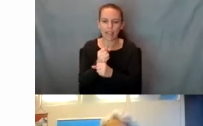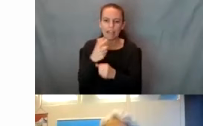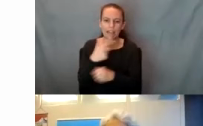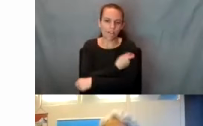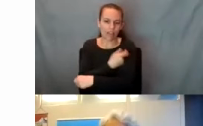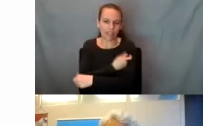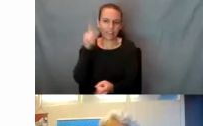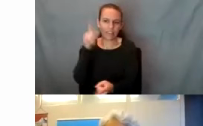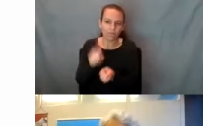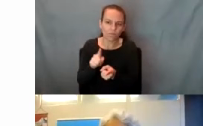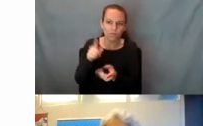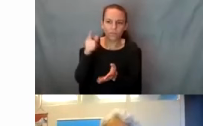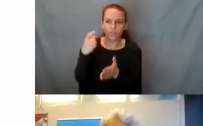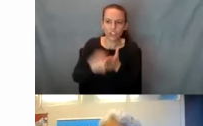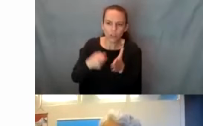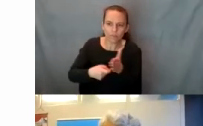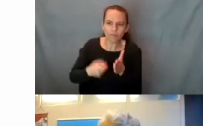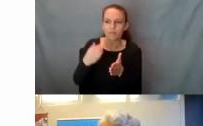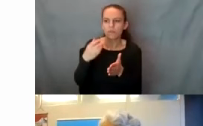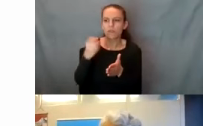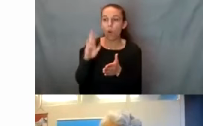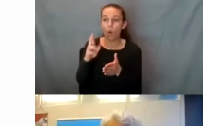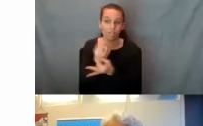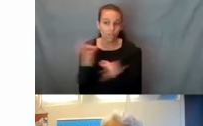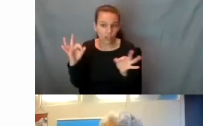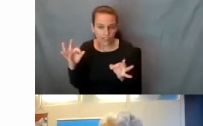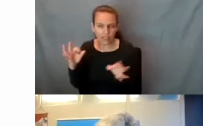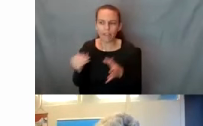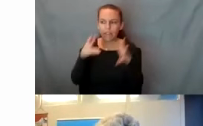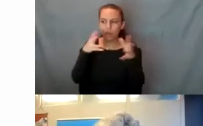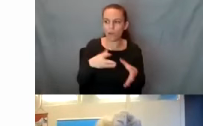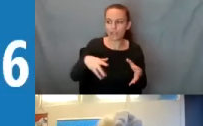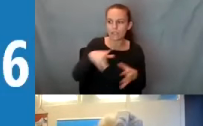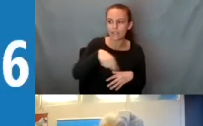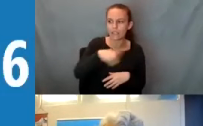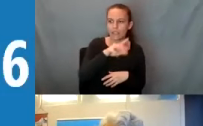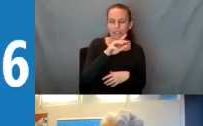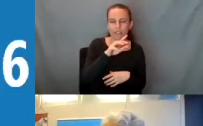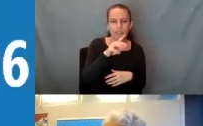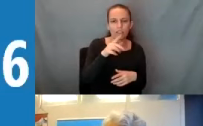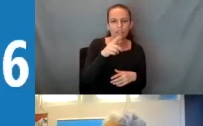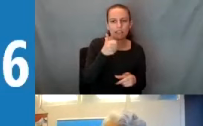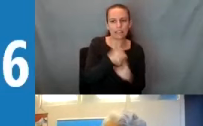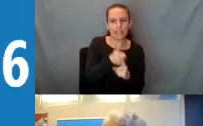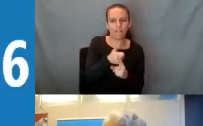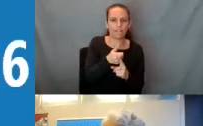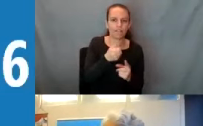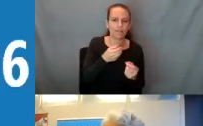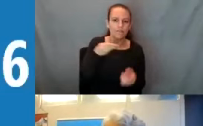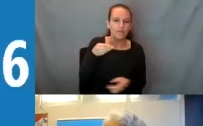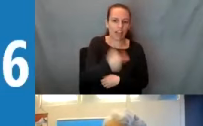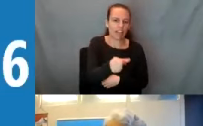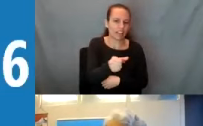And the rest, 98 are self-financing countries. Those are mostly the high-income countries.